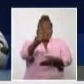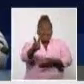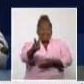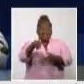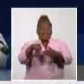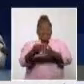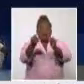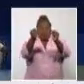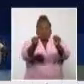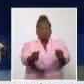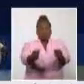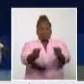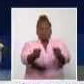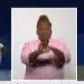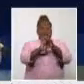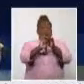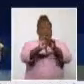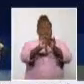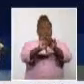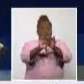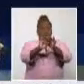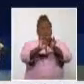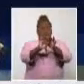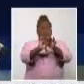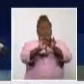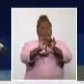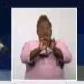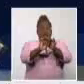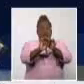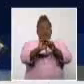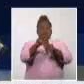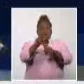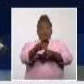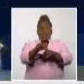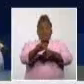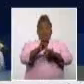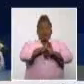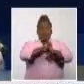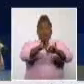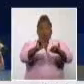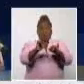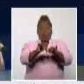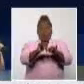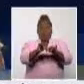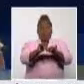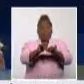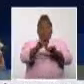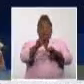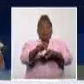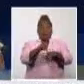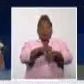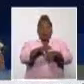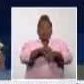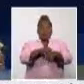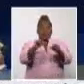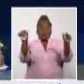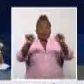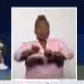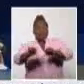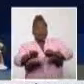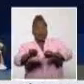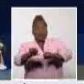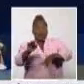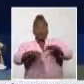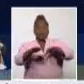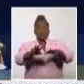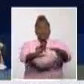the efforts and the treatments, and also taking into account her history,